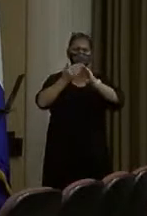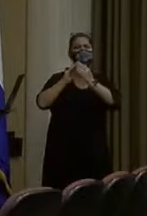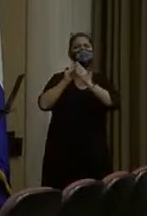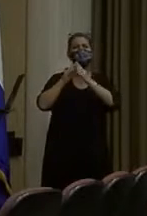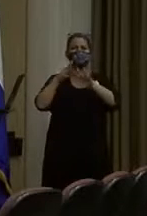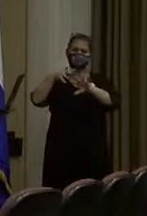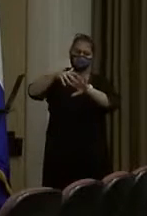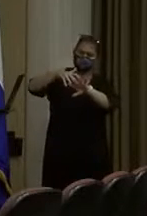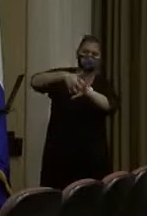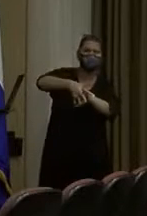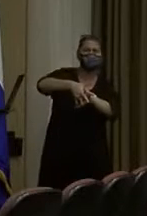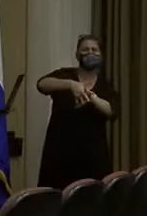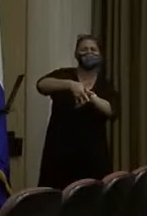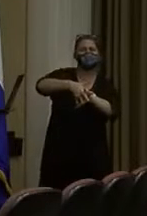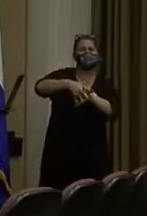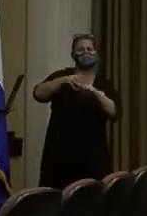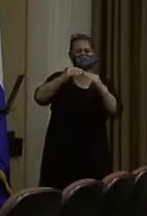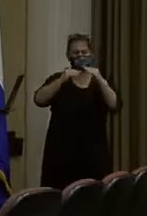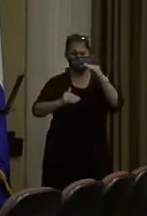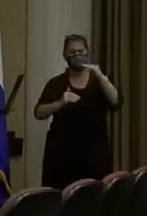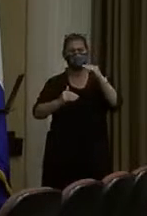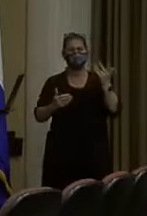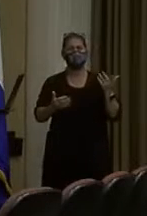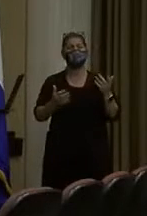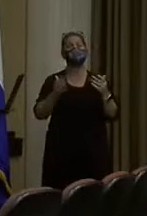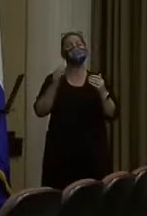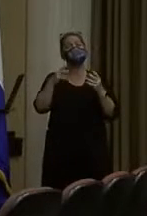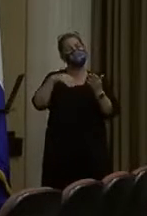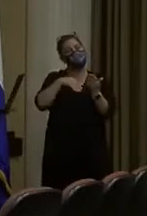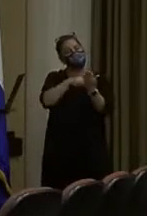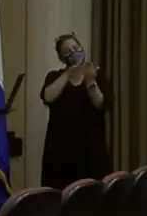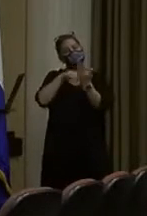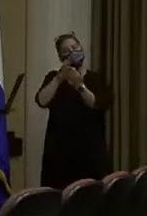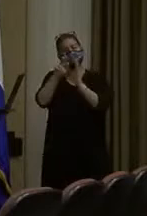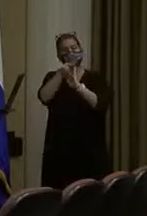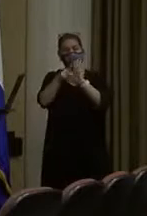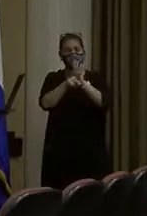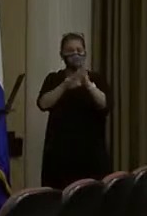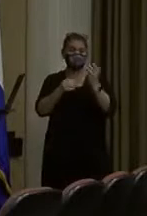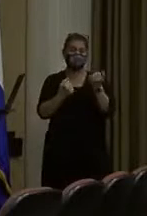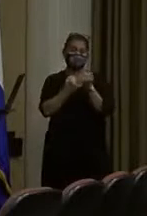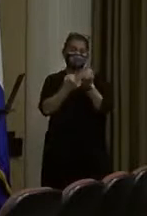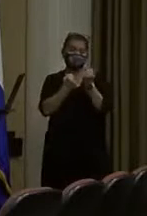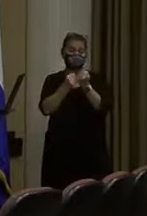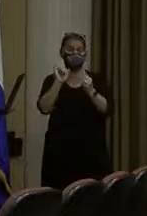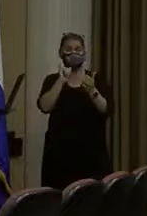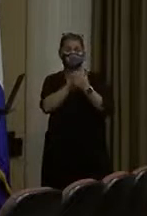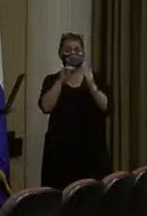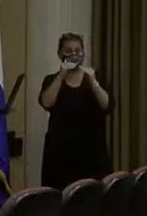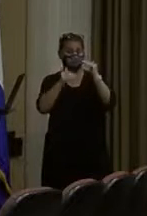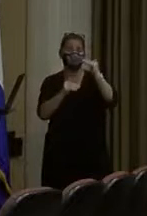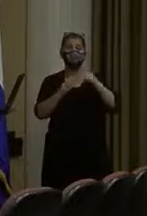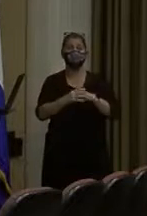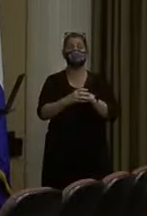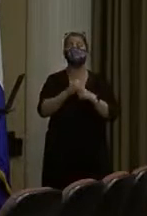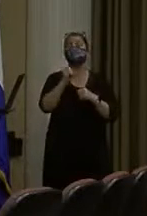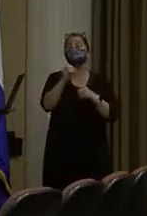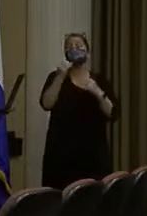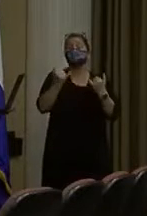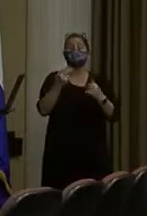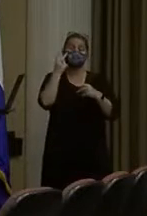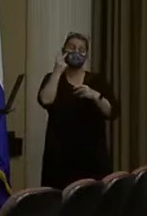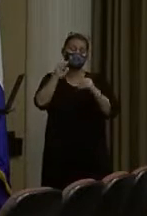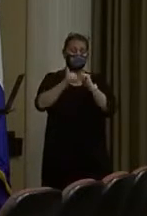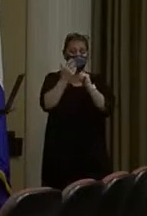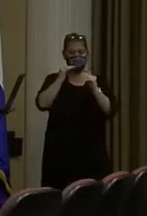laws and the policies, at all levels, that have basically propped them up. So today we're going to look at how